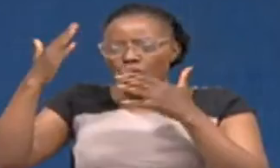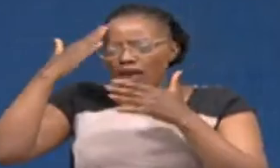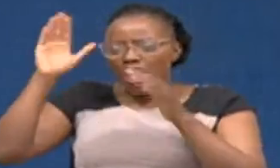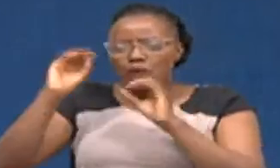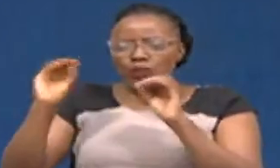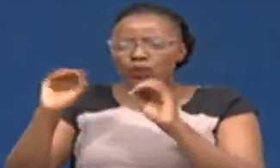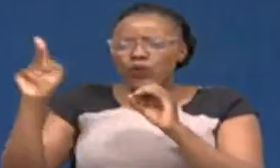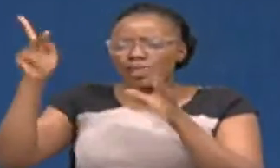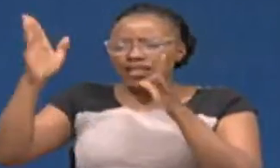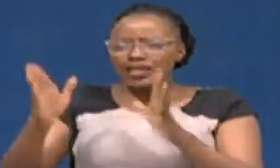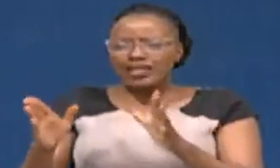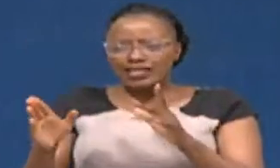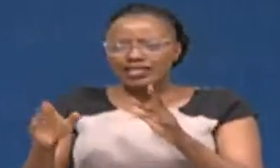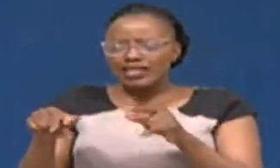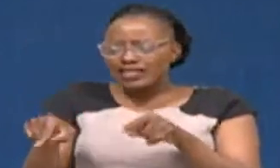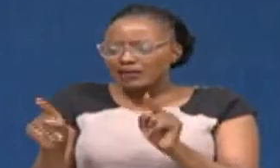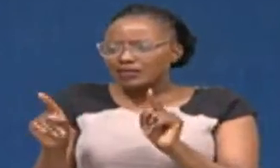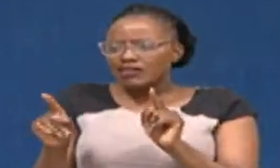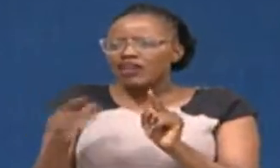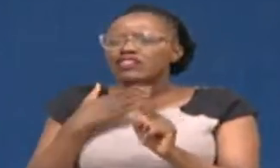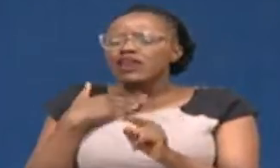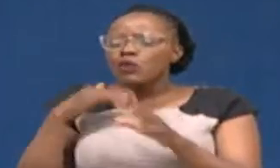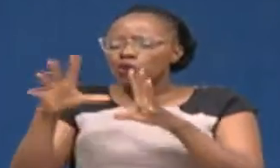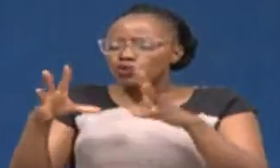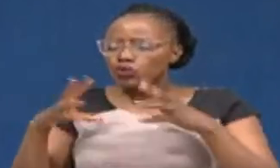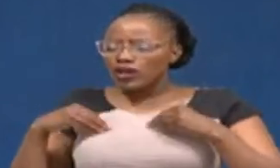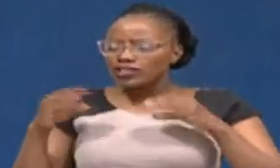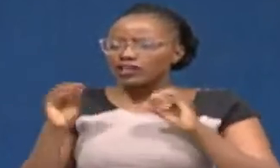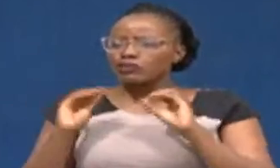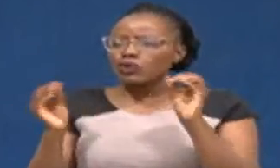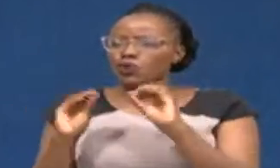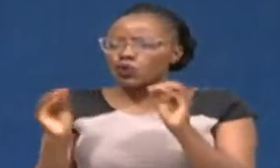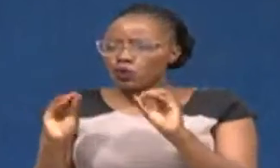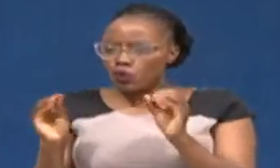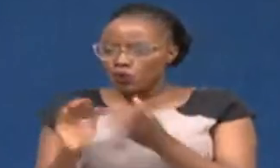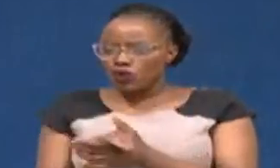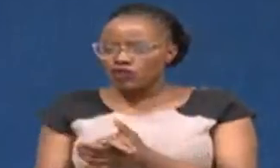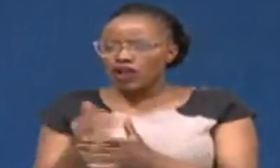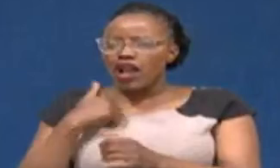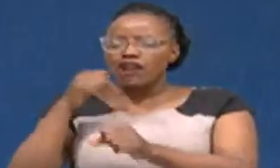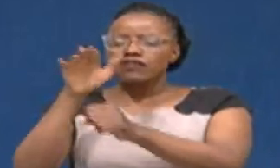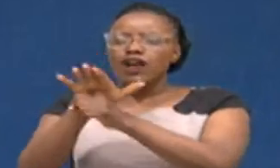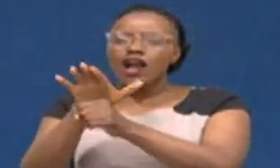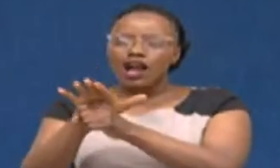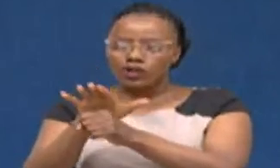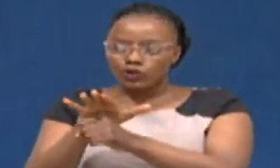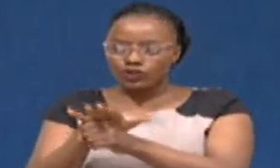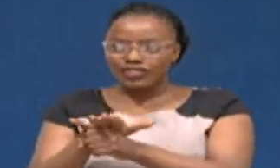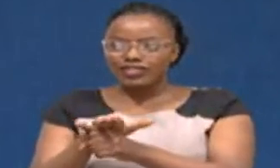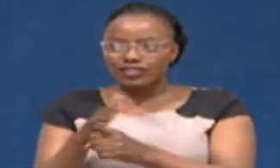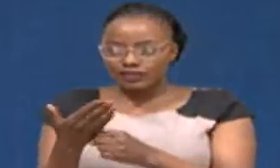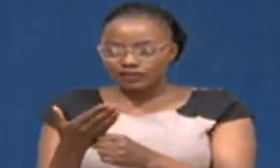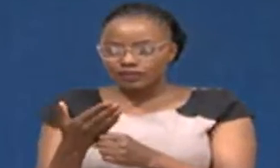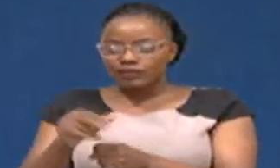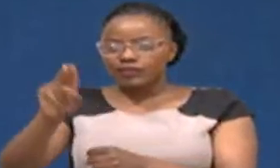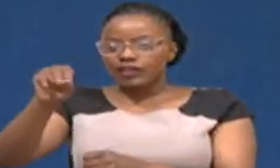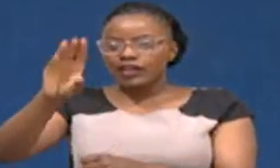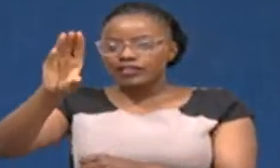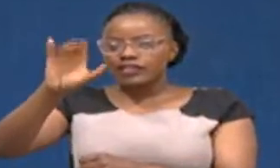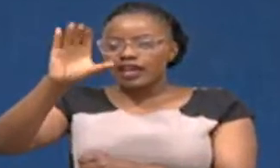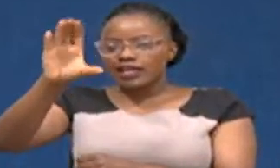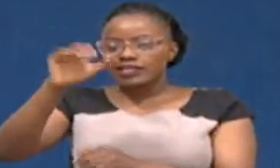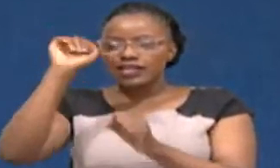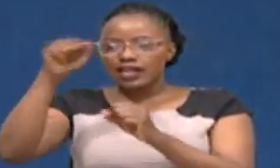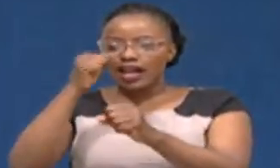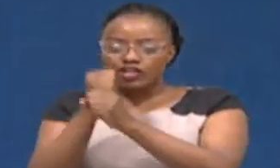why Kenyans don't want to accept that there is so much that NCIC